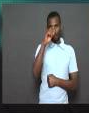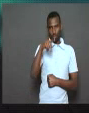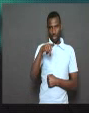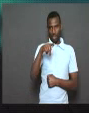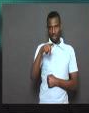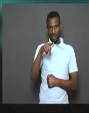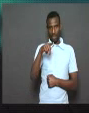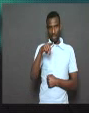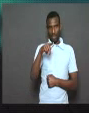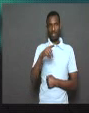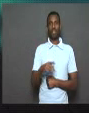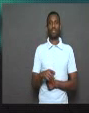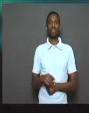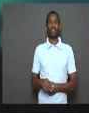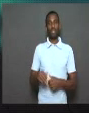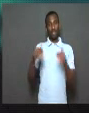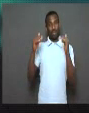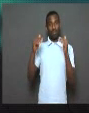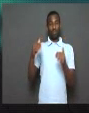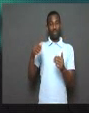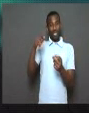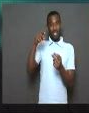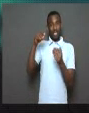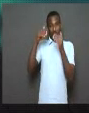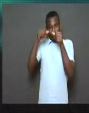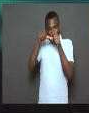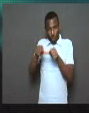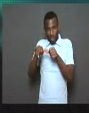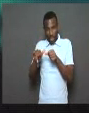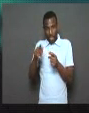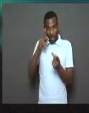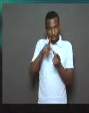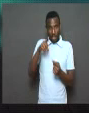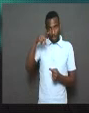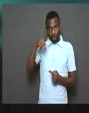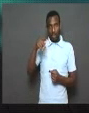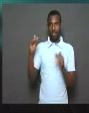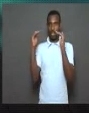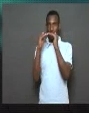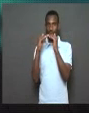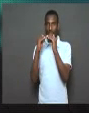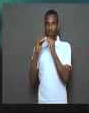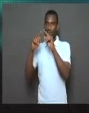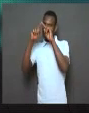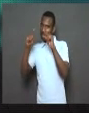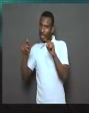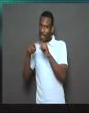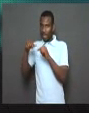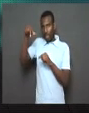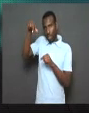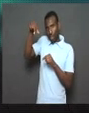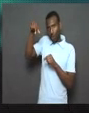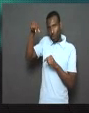Molar heat capacity at constant pressure is equal to heat